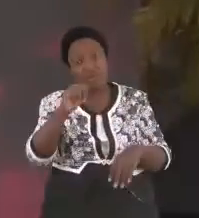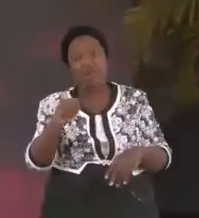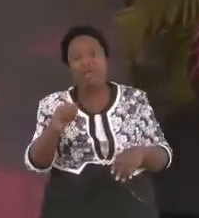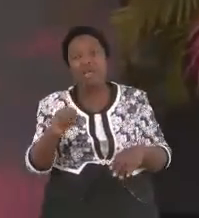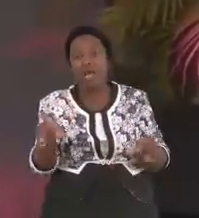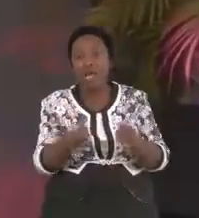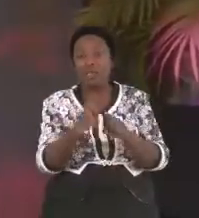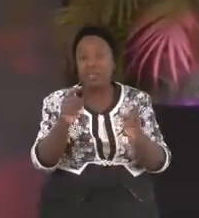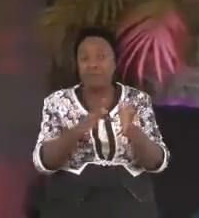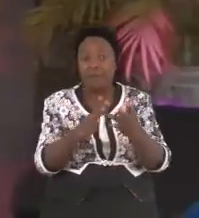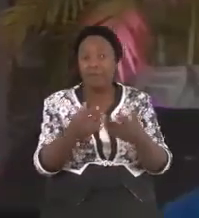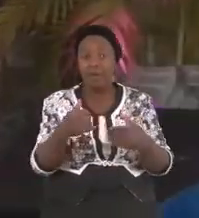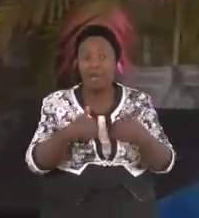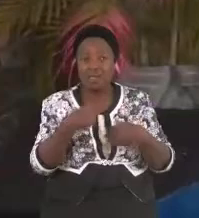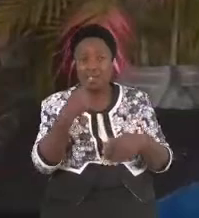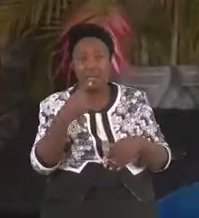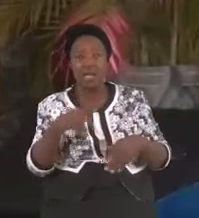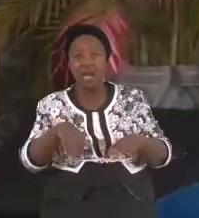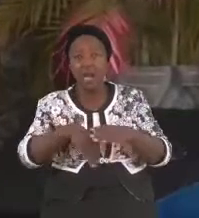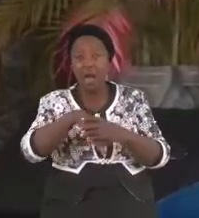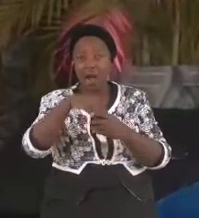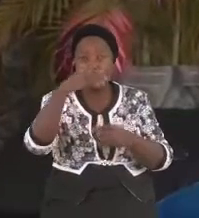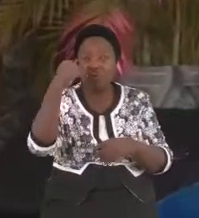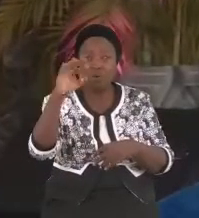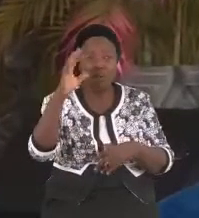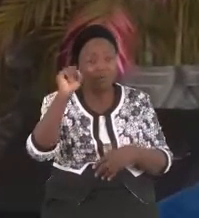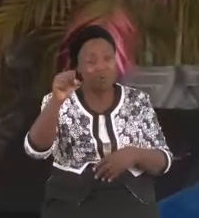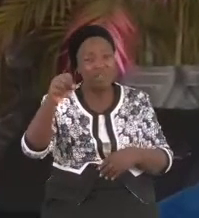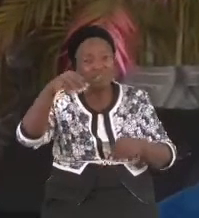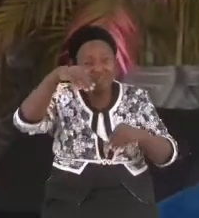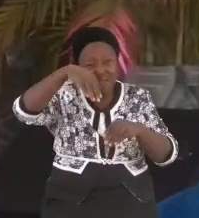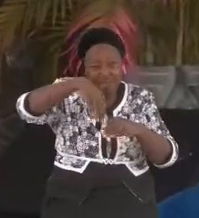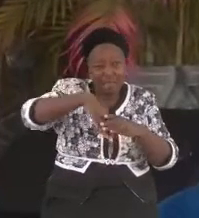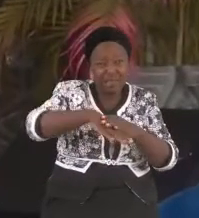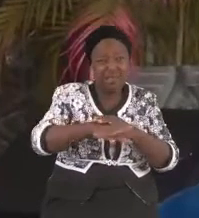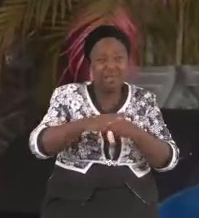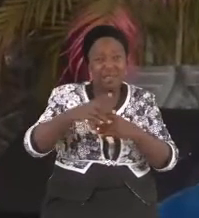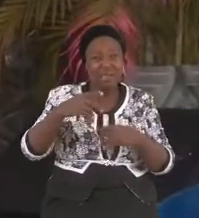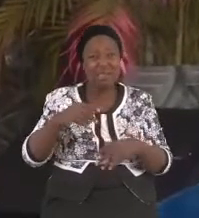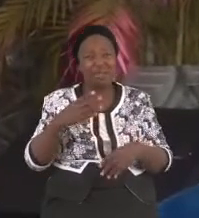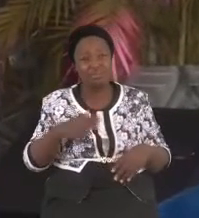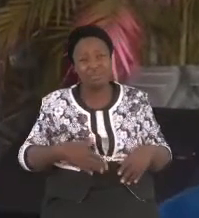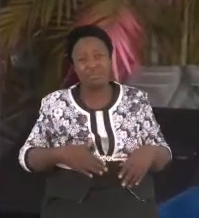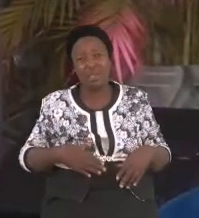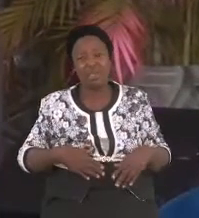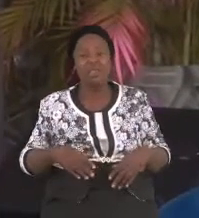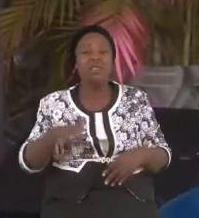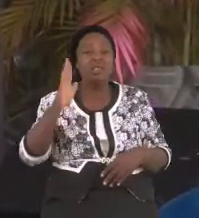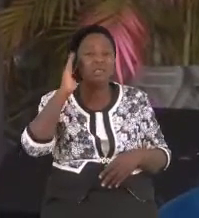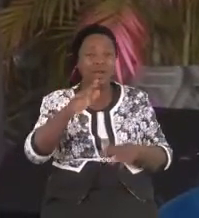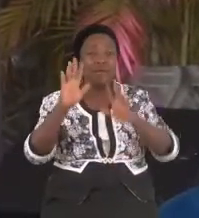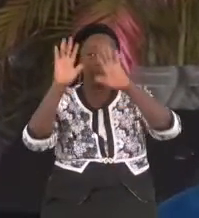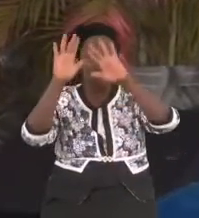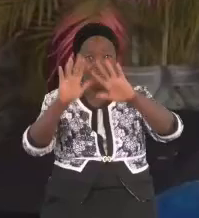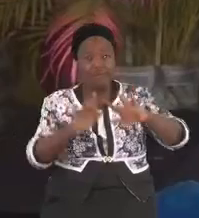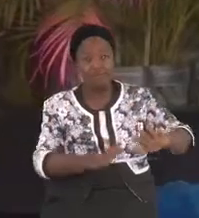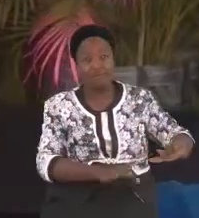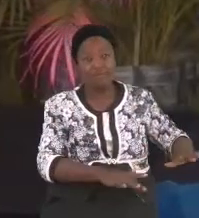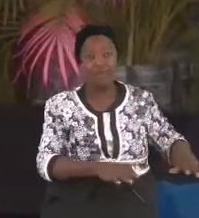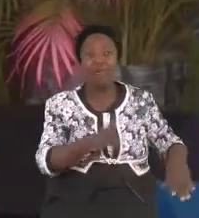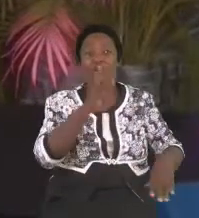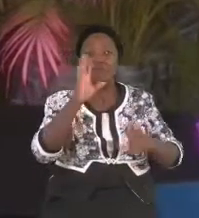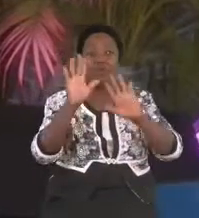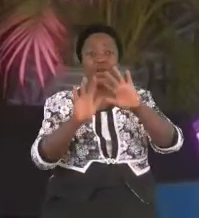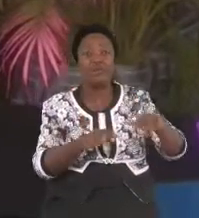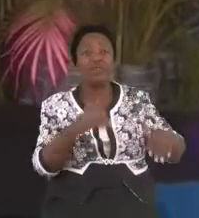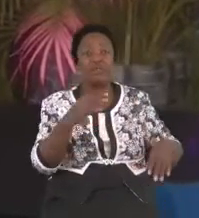said ouch of his innermost being up out of his belly shall flew rivers of leaving water